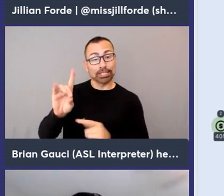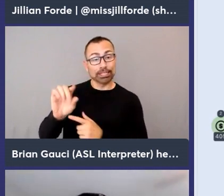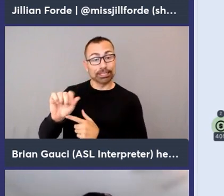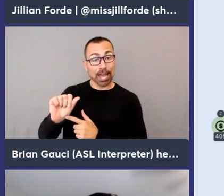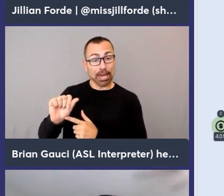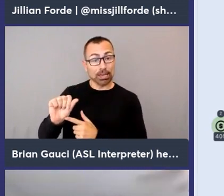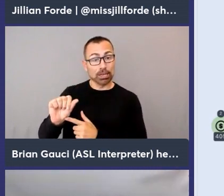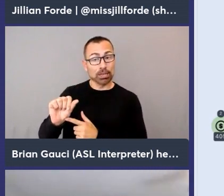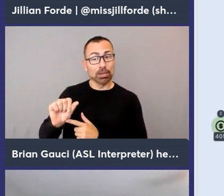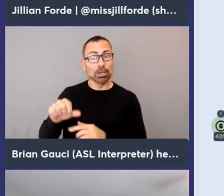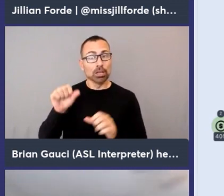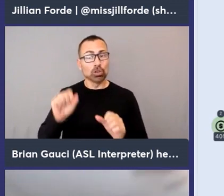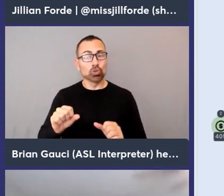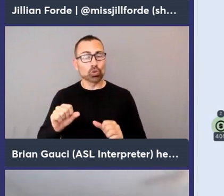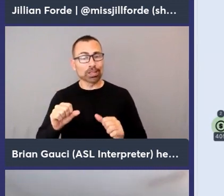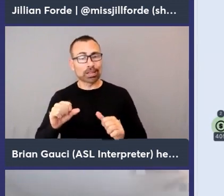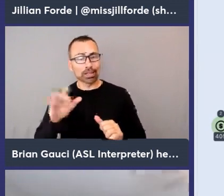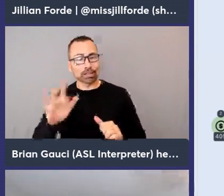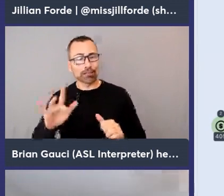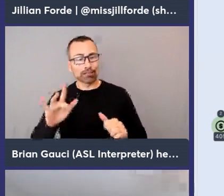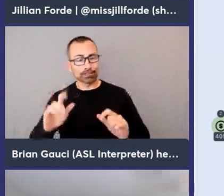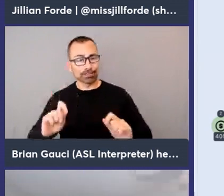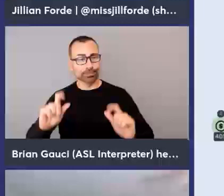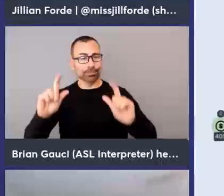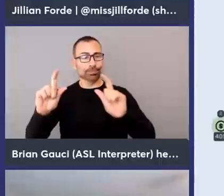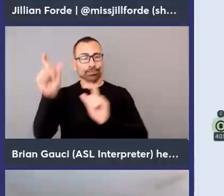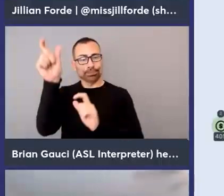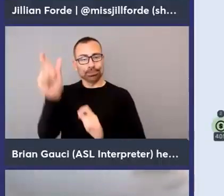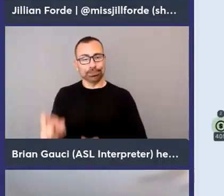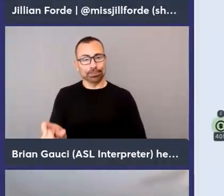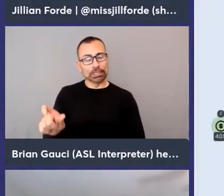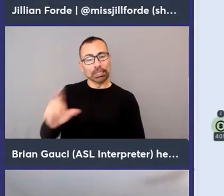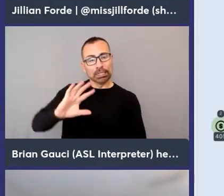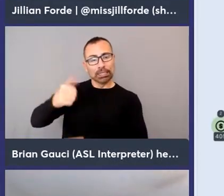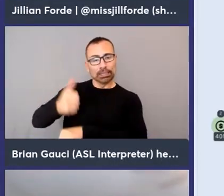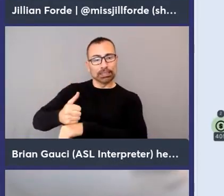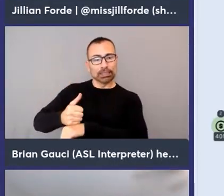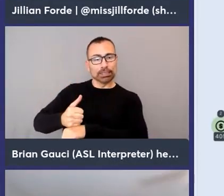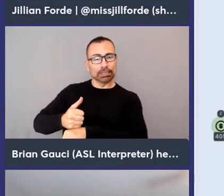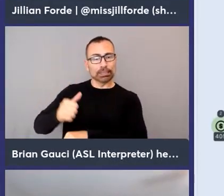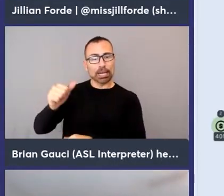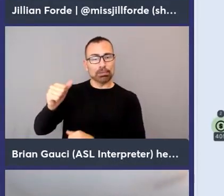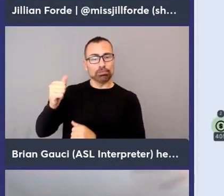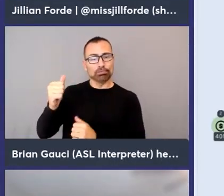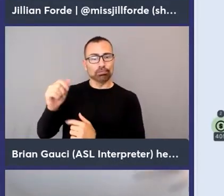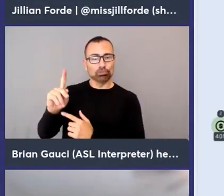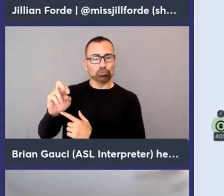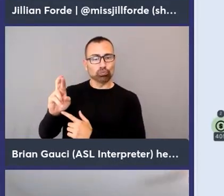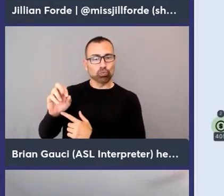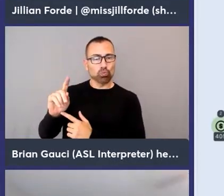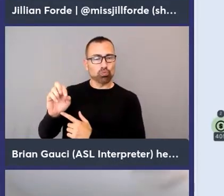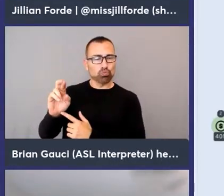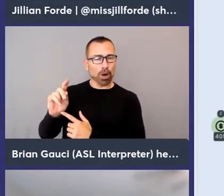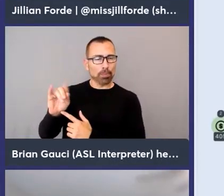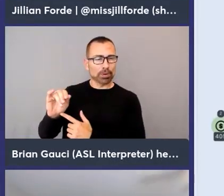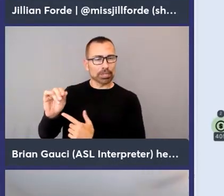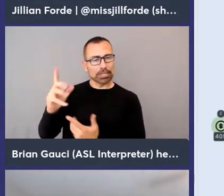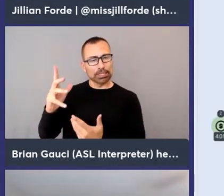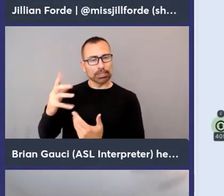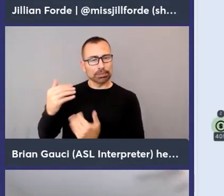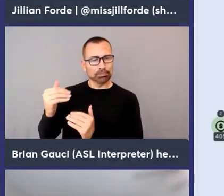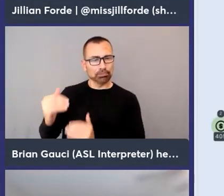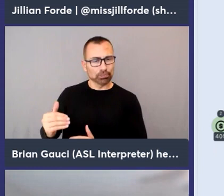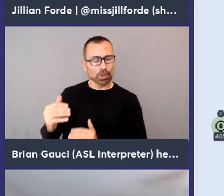to kind of come in here and you can set various properties associated with this. You can look at the different number